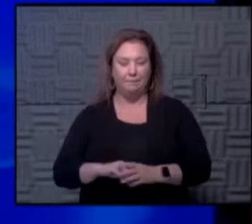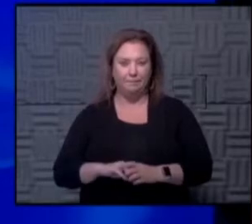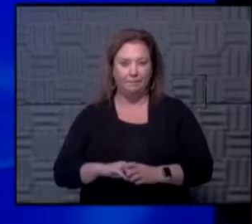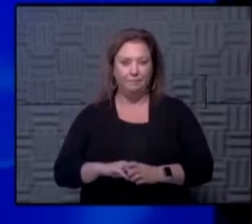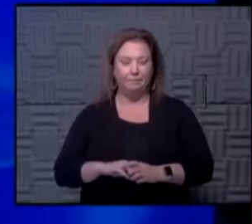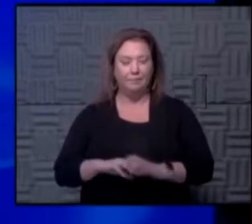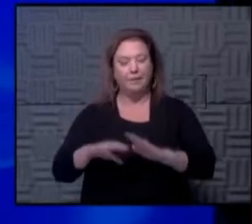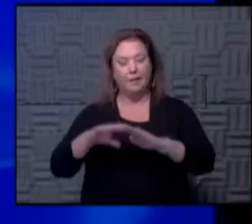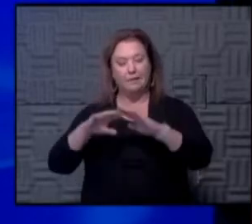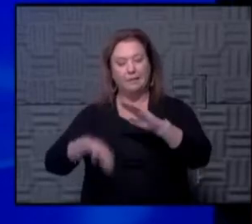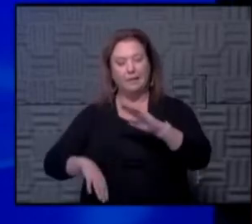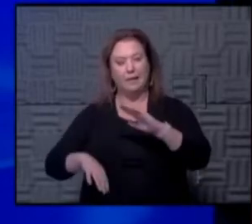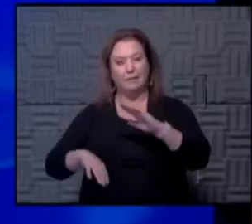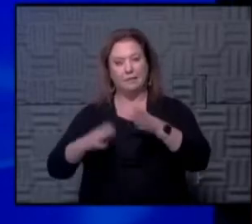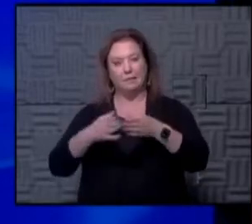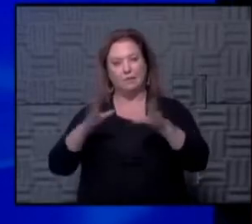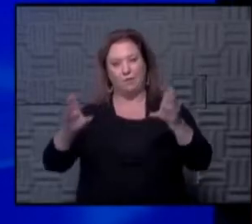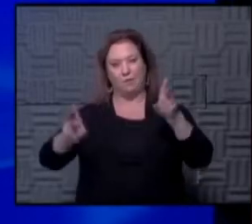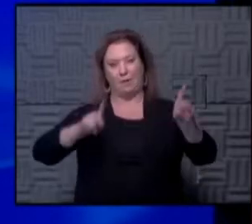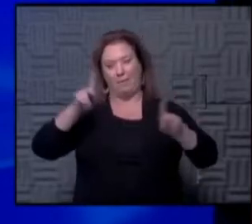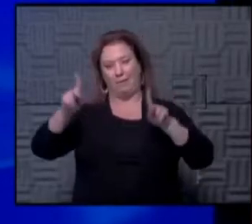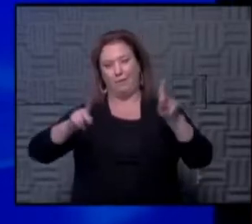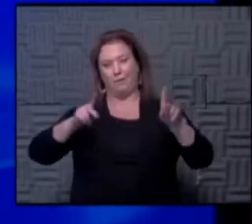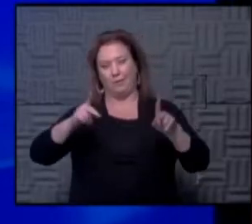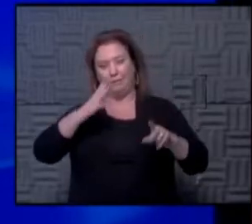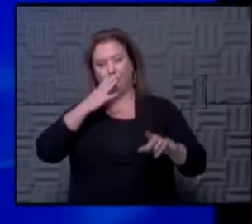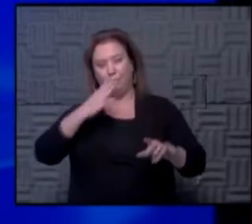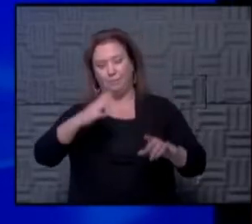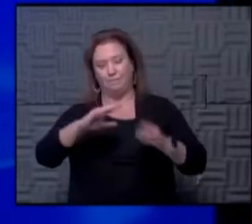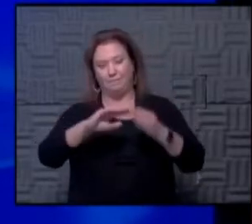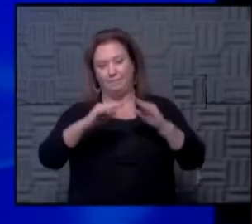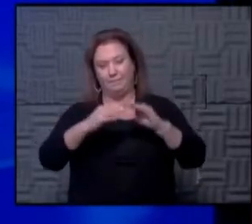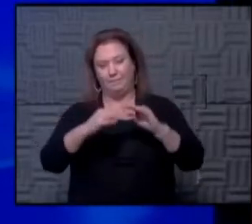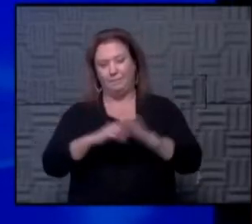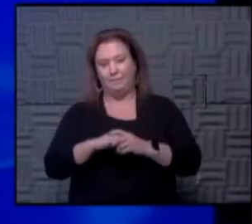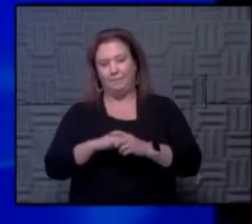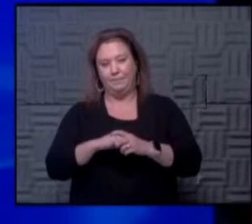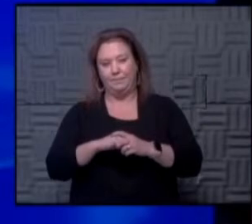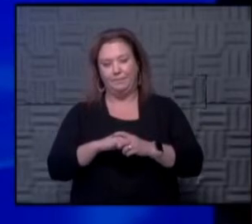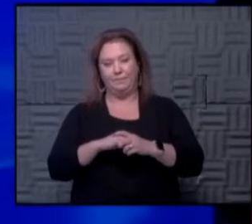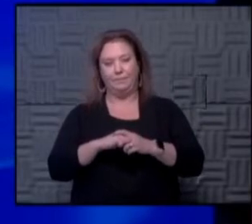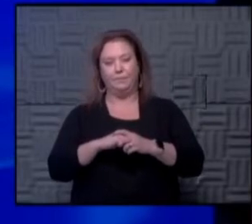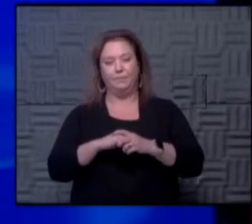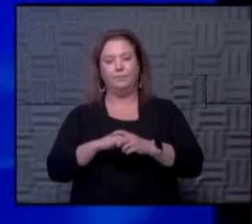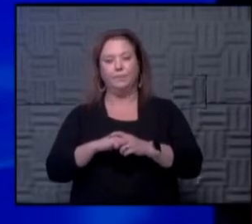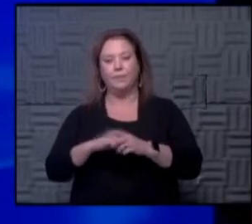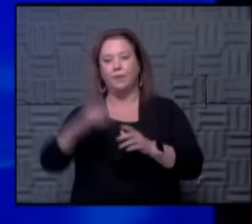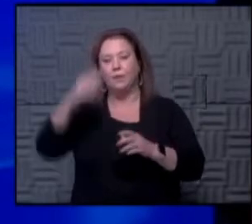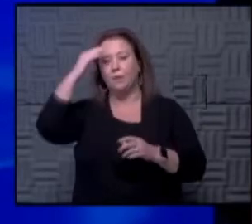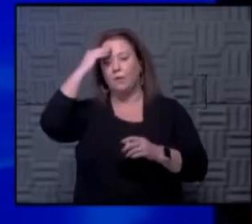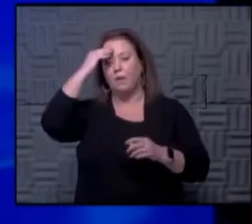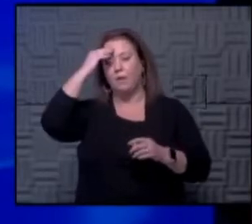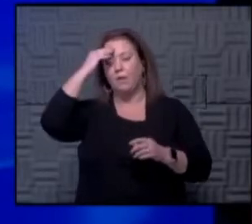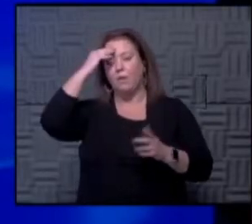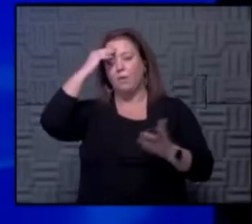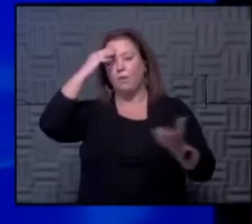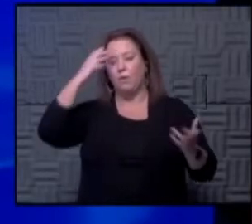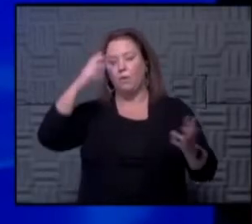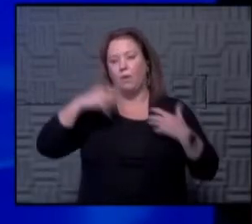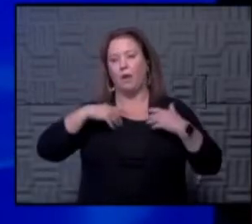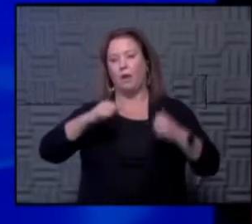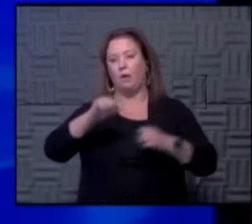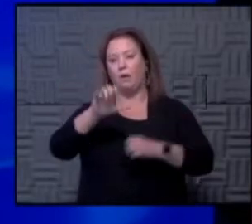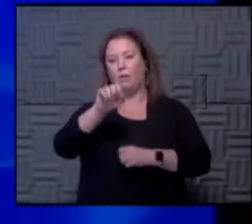is far less than that in the general population, which is good. I think, we know that